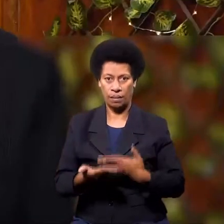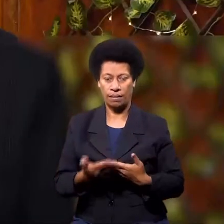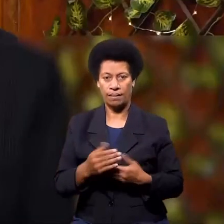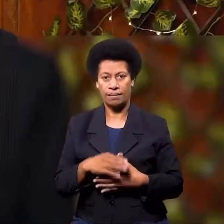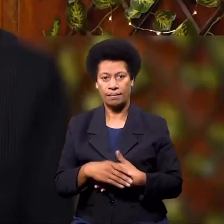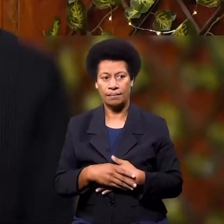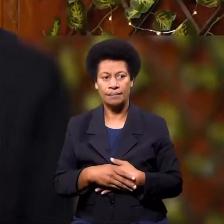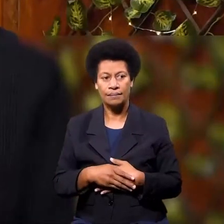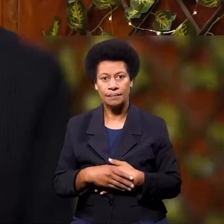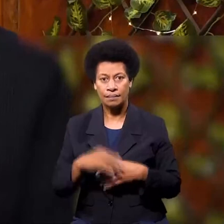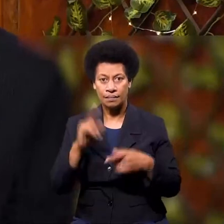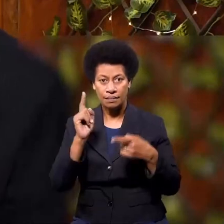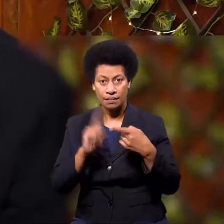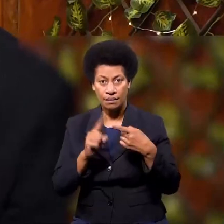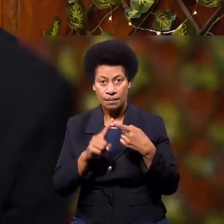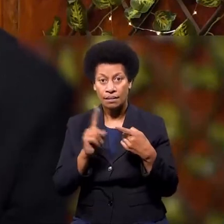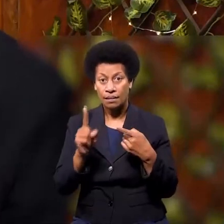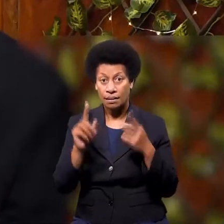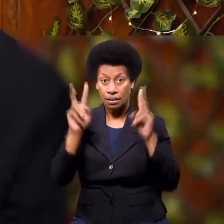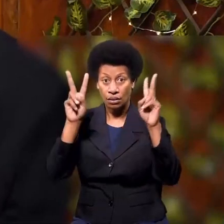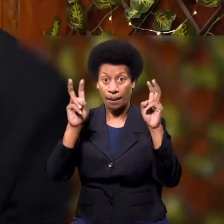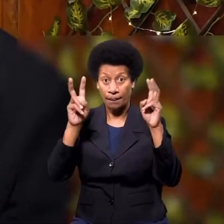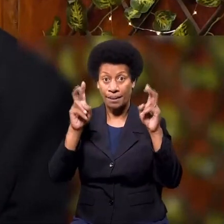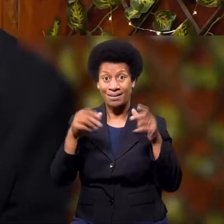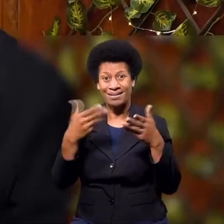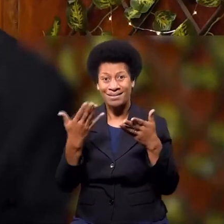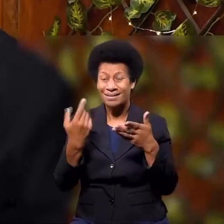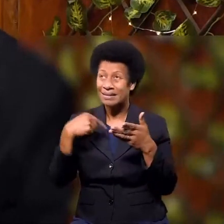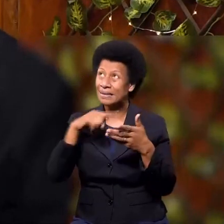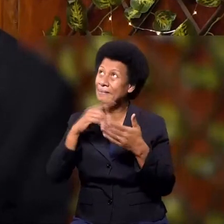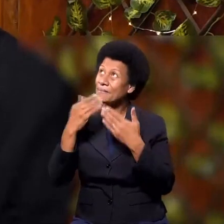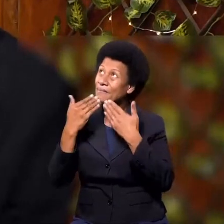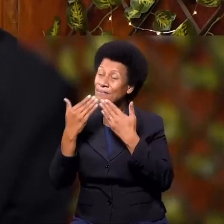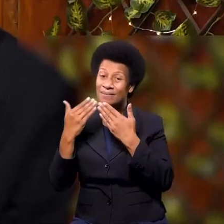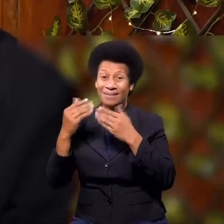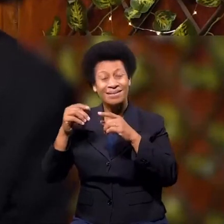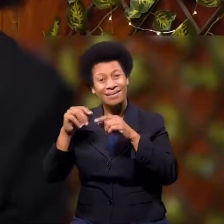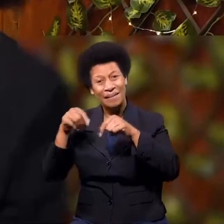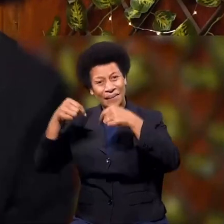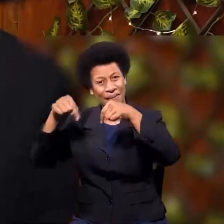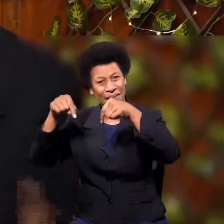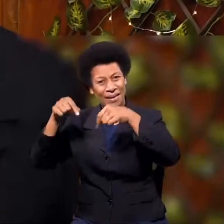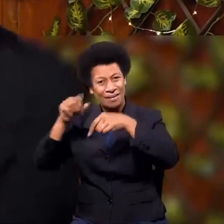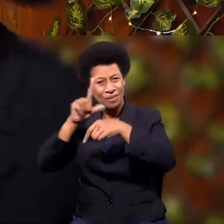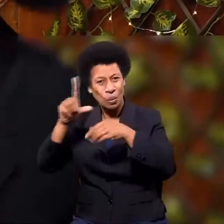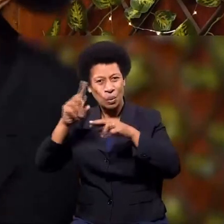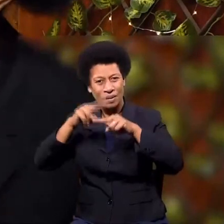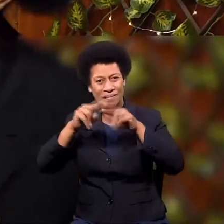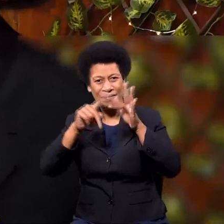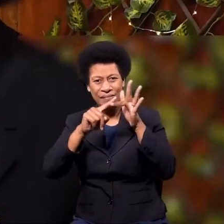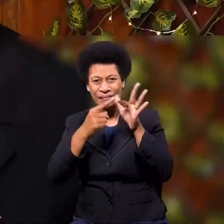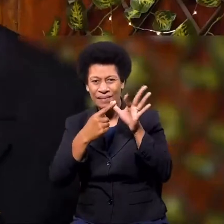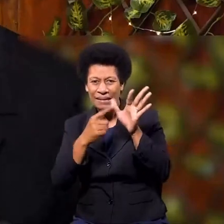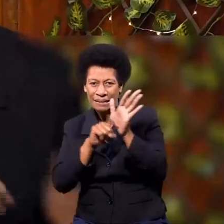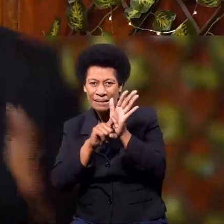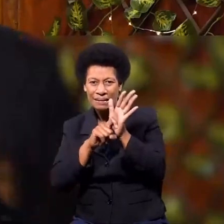And while we're still on the topic of fear of God, we find that it is not only mentioned in the Old Testament, it goes on right till the